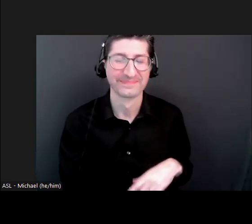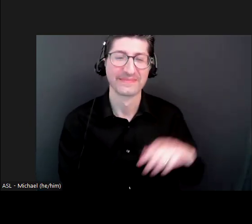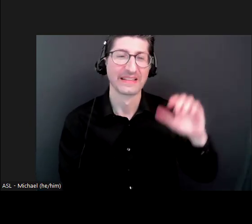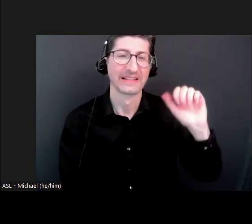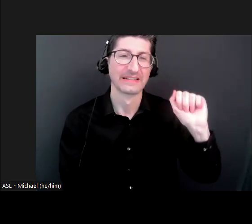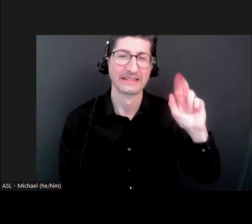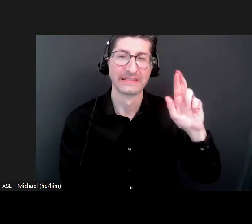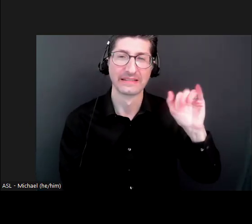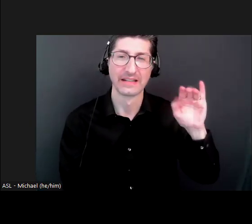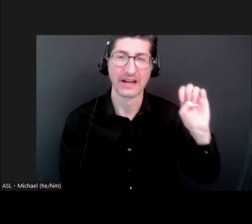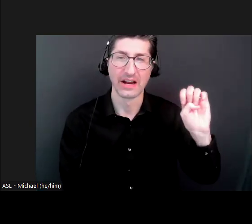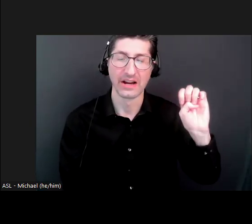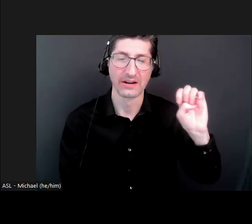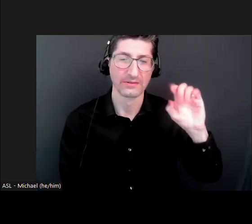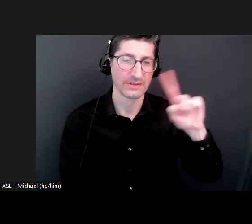Ari Zorn.